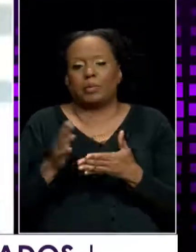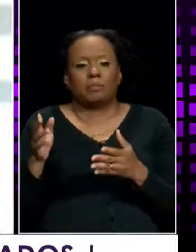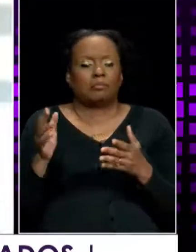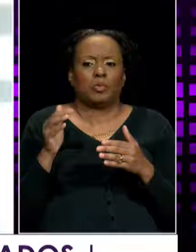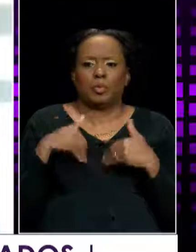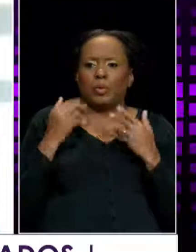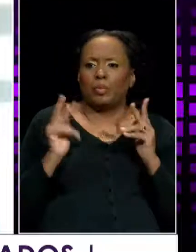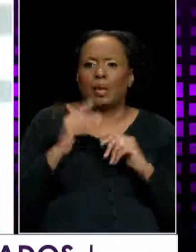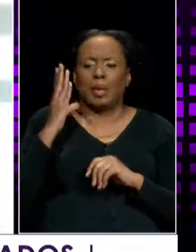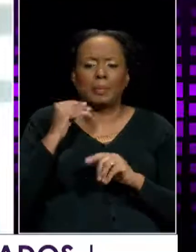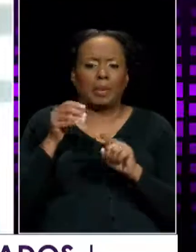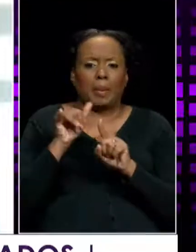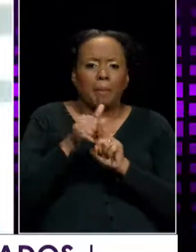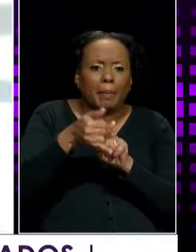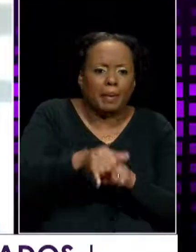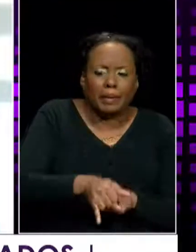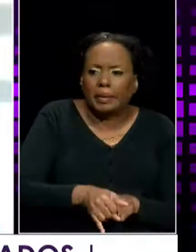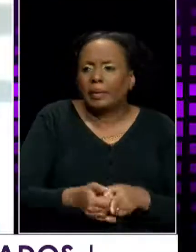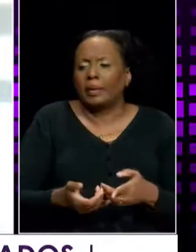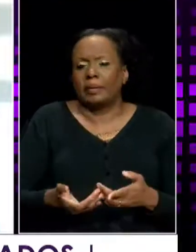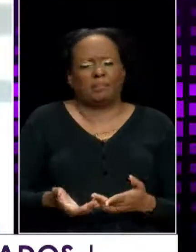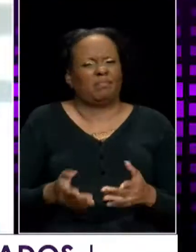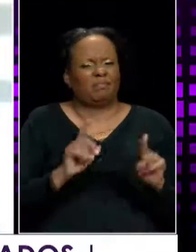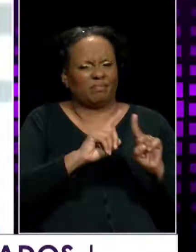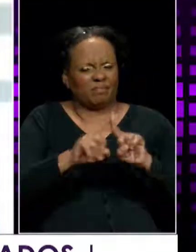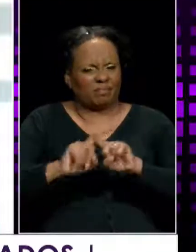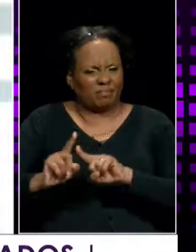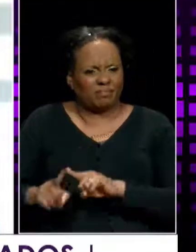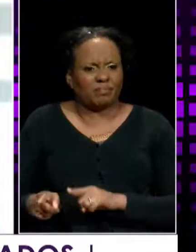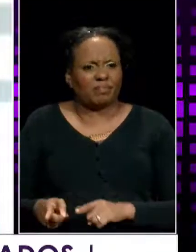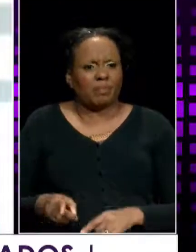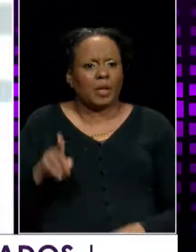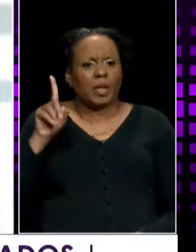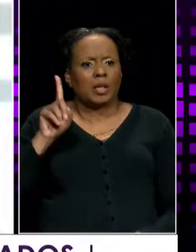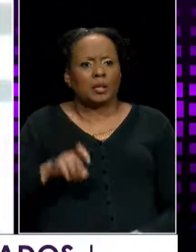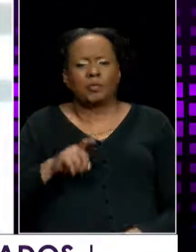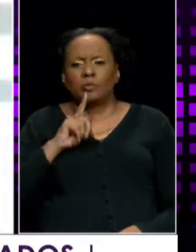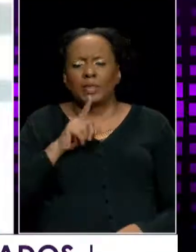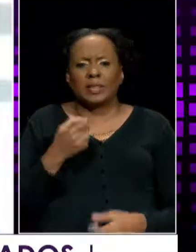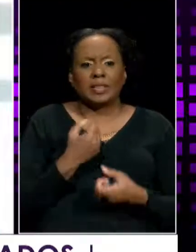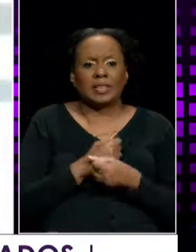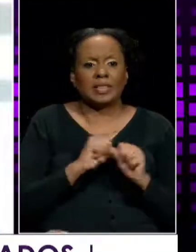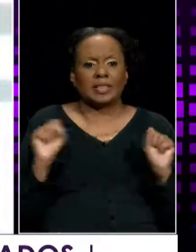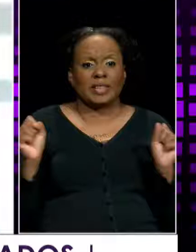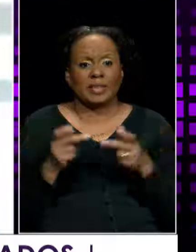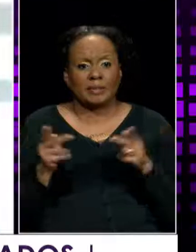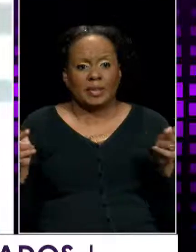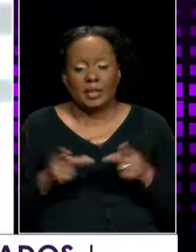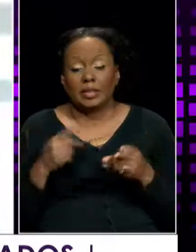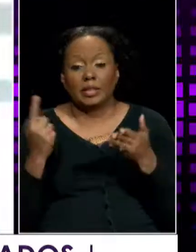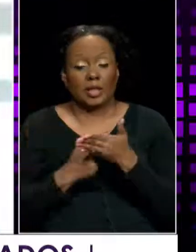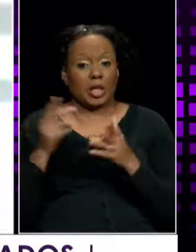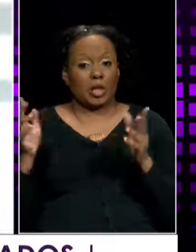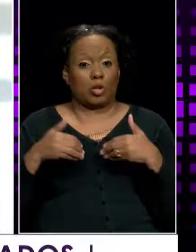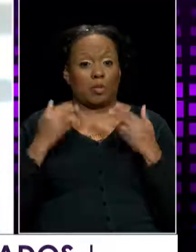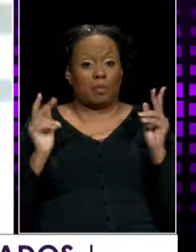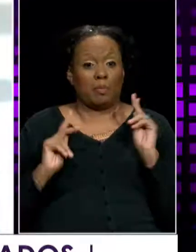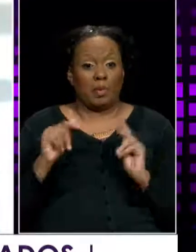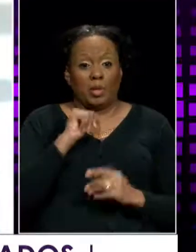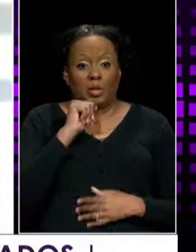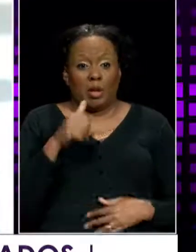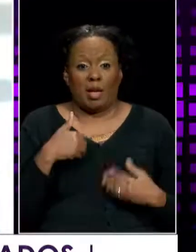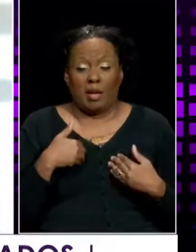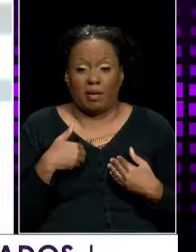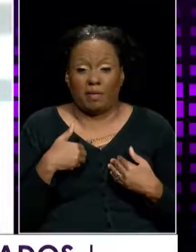the first safe space that we need to provide as a society for young persons that might not have those safe spaces at home. Another thing I would like to